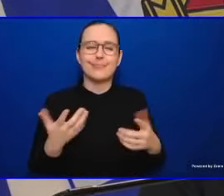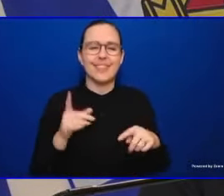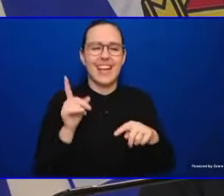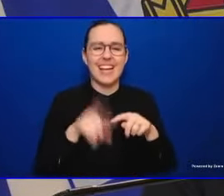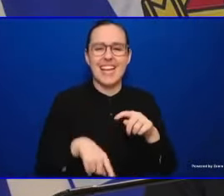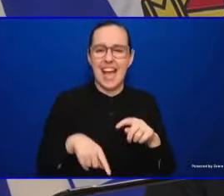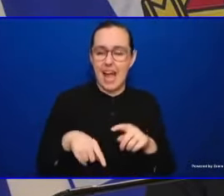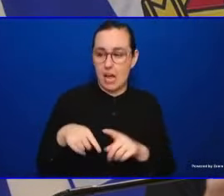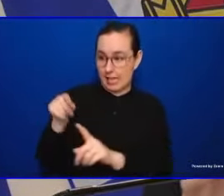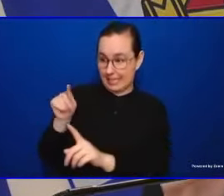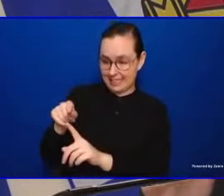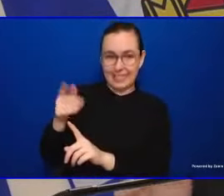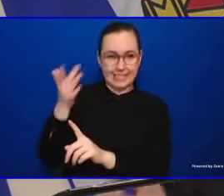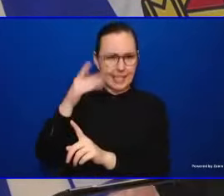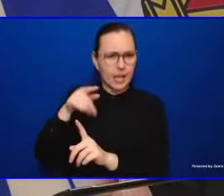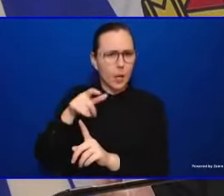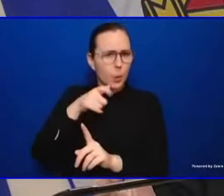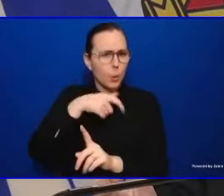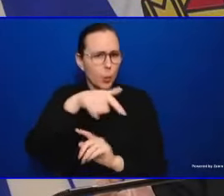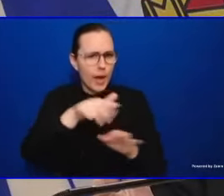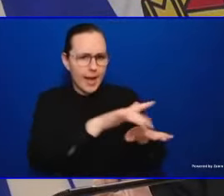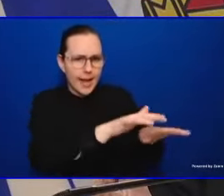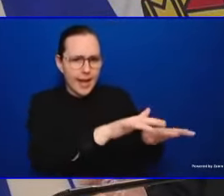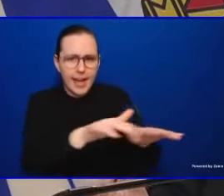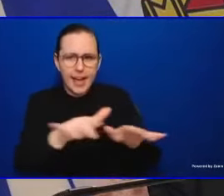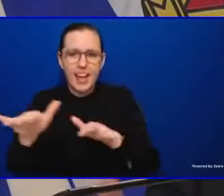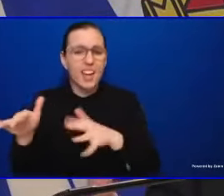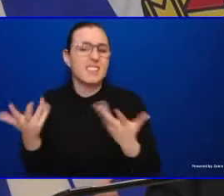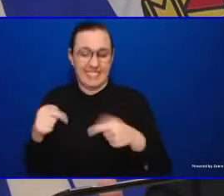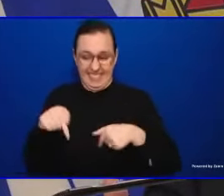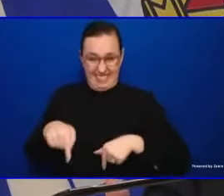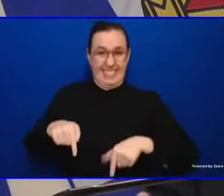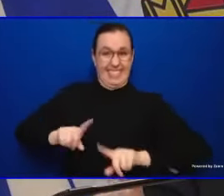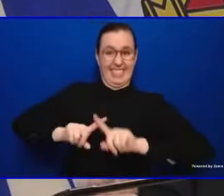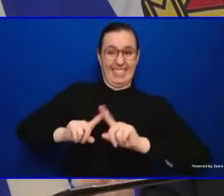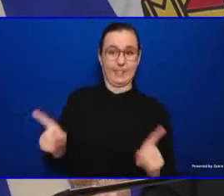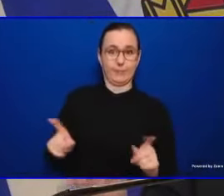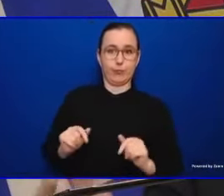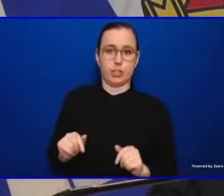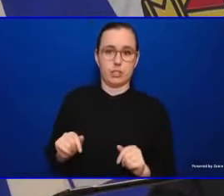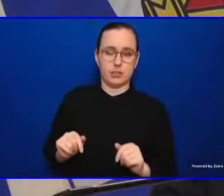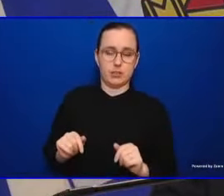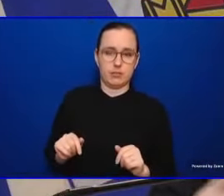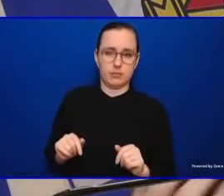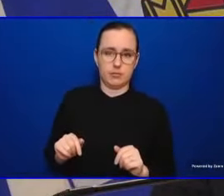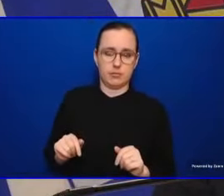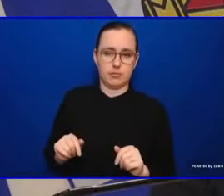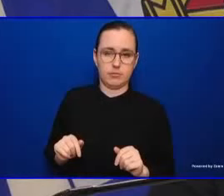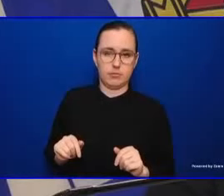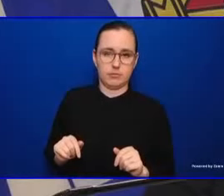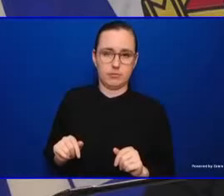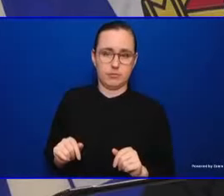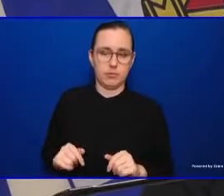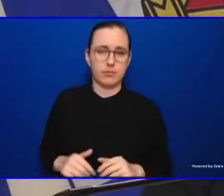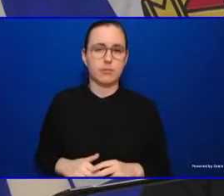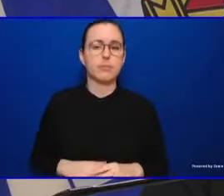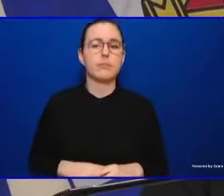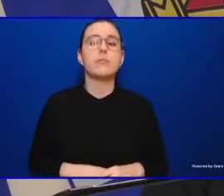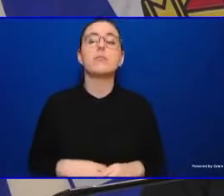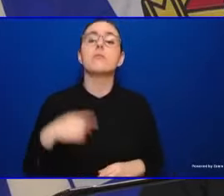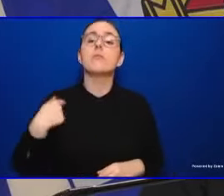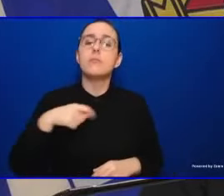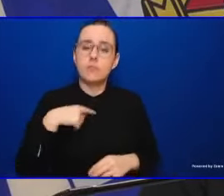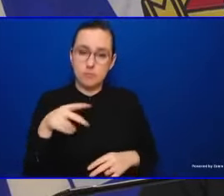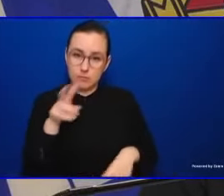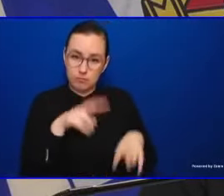and it will change to be trying to understand if there's a risk of an outbreak and being able to take action if we